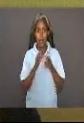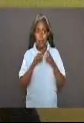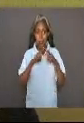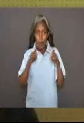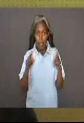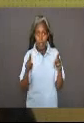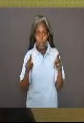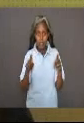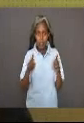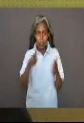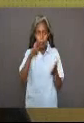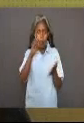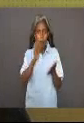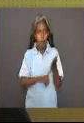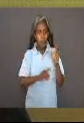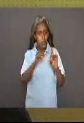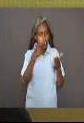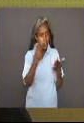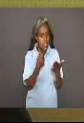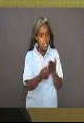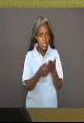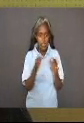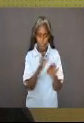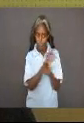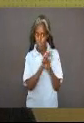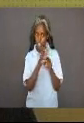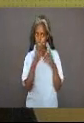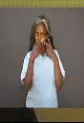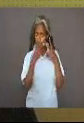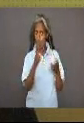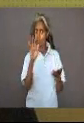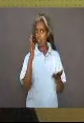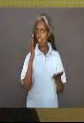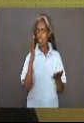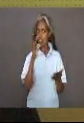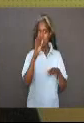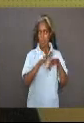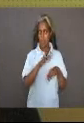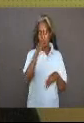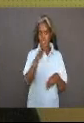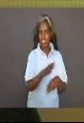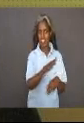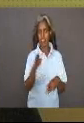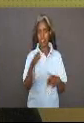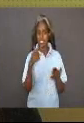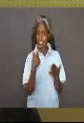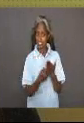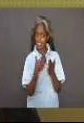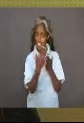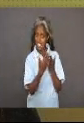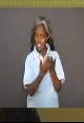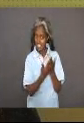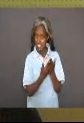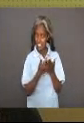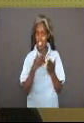But what do these functions look like on a graph? In this lesson